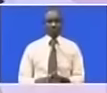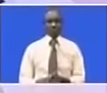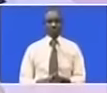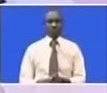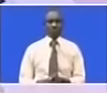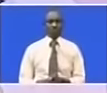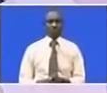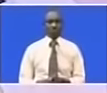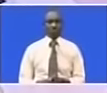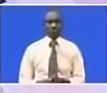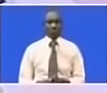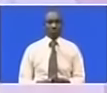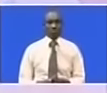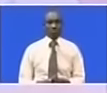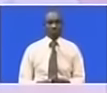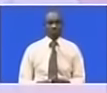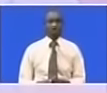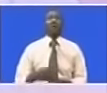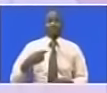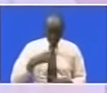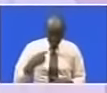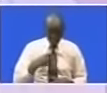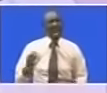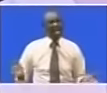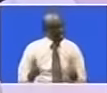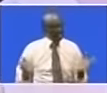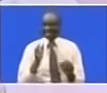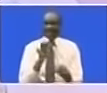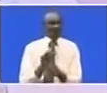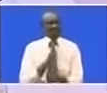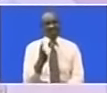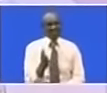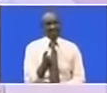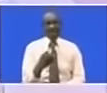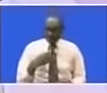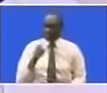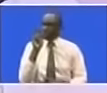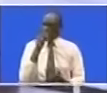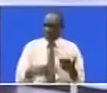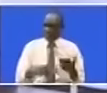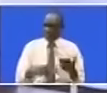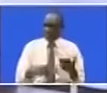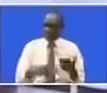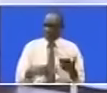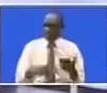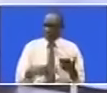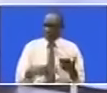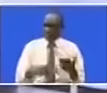I think I have been very encouraged to see that